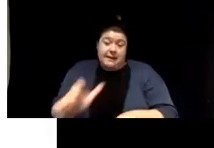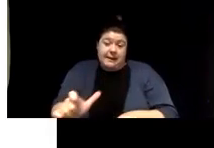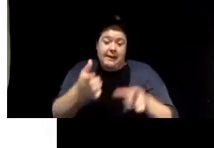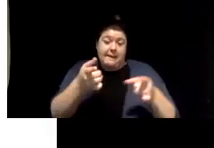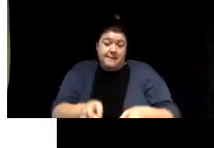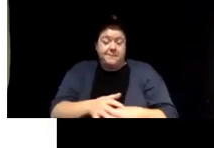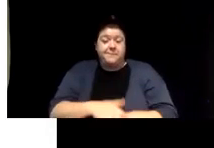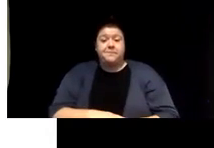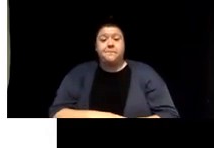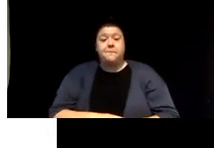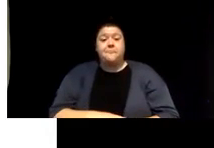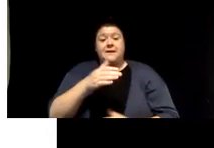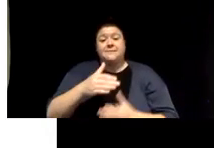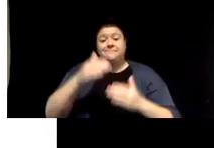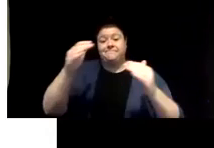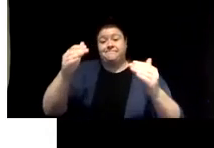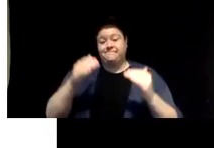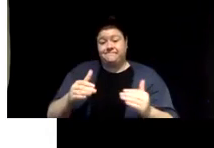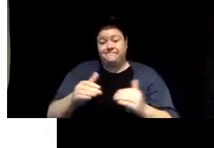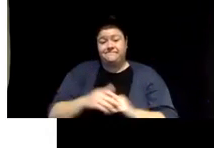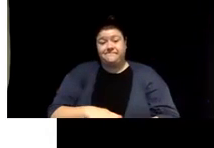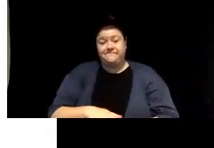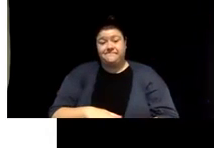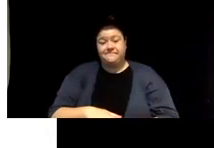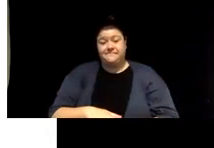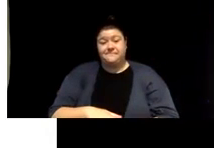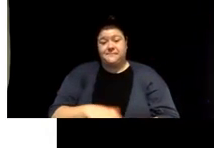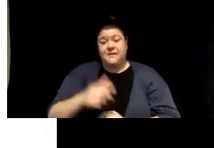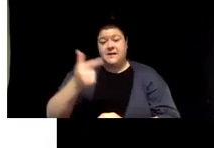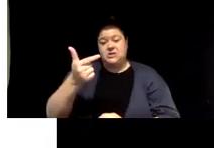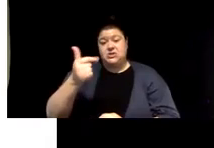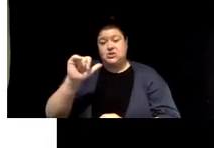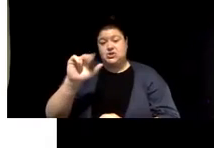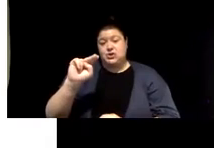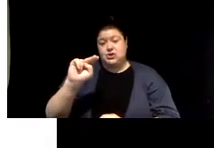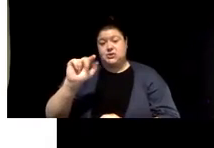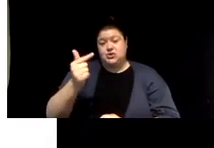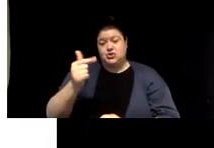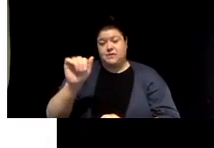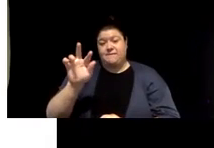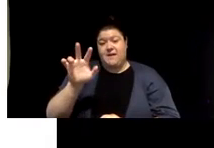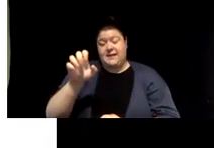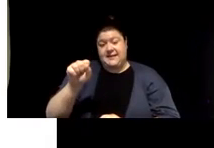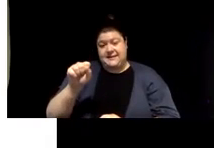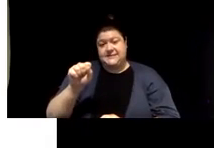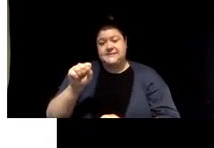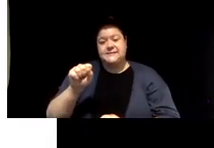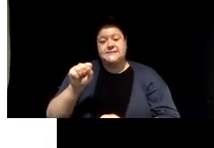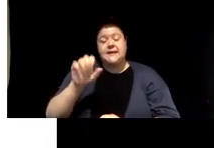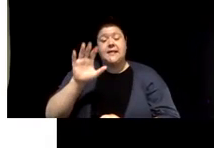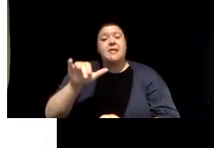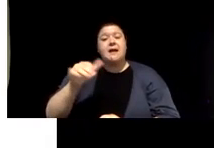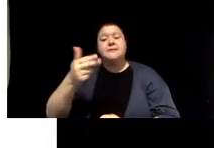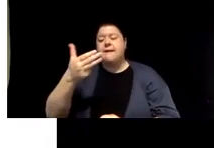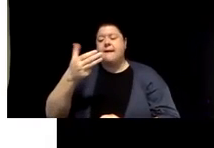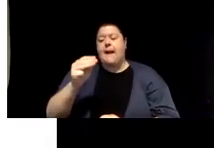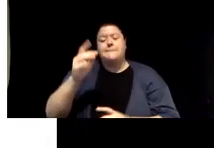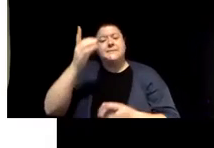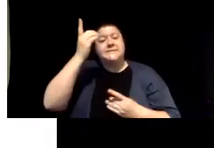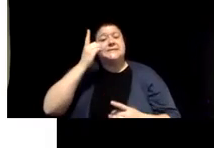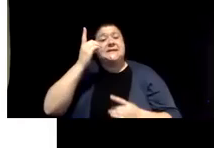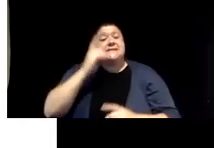The next one of the diseases and conditions would be gingivitis. Gingivitis is a gum disease that is a